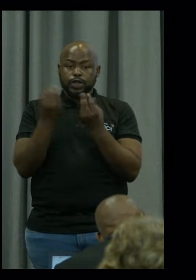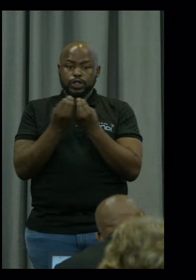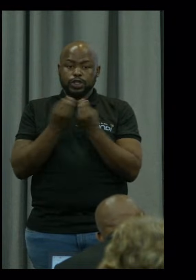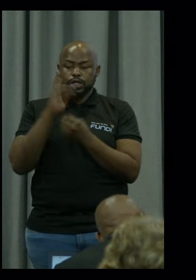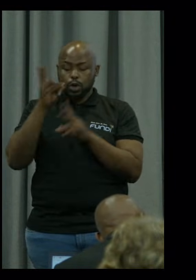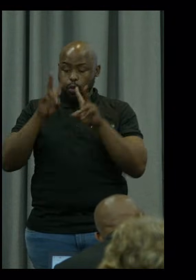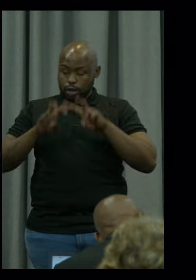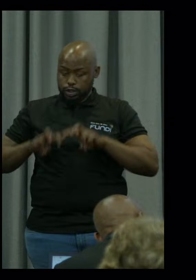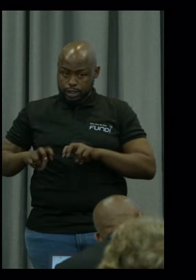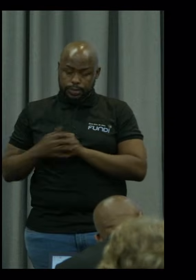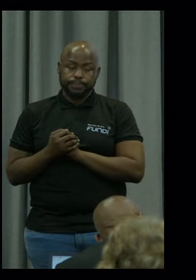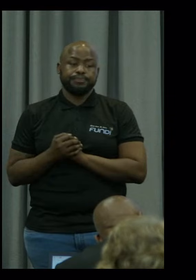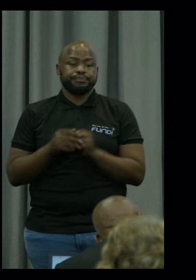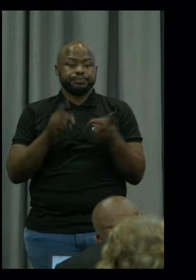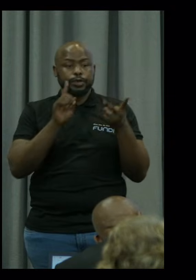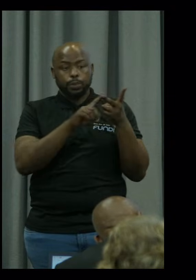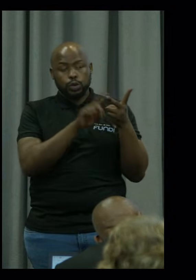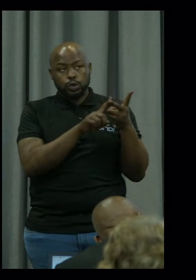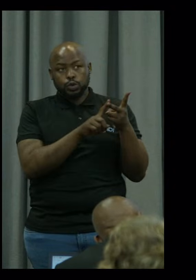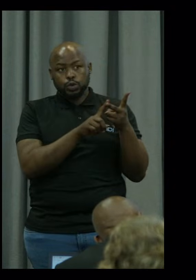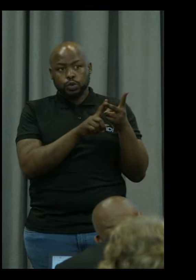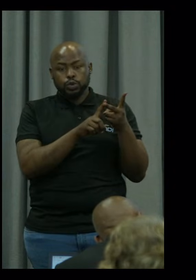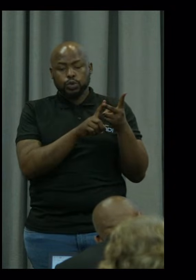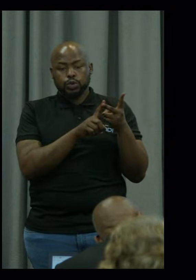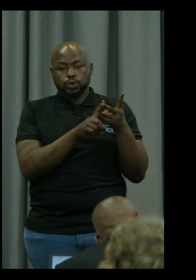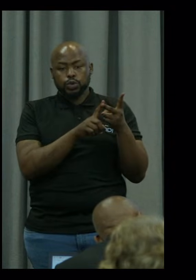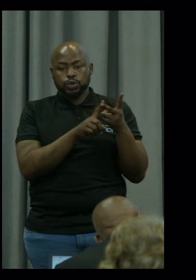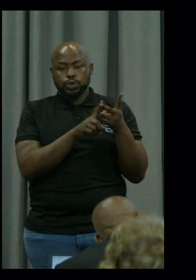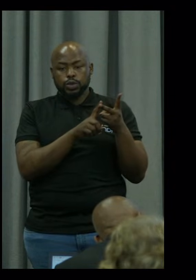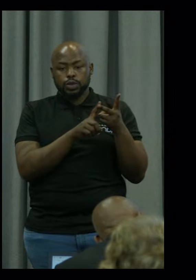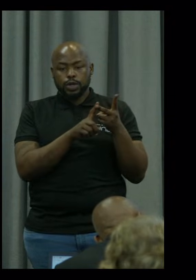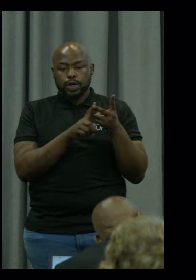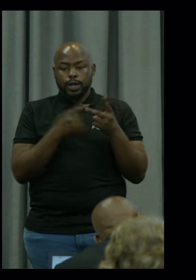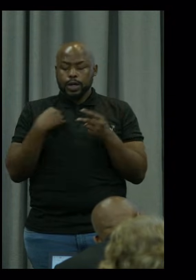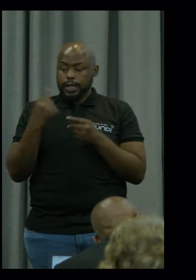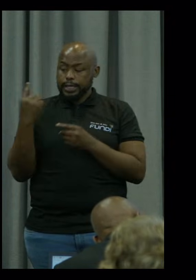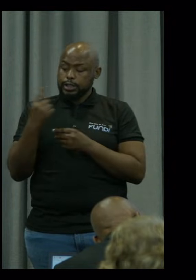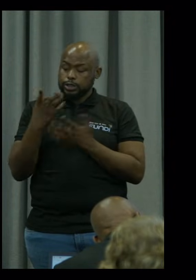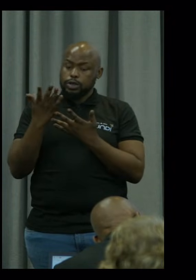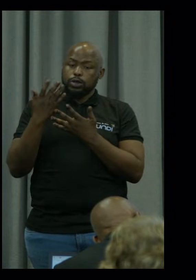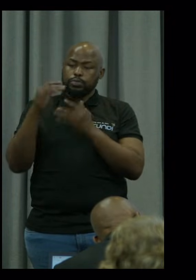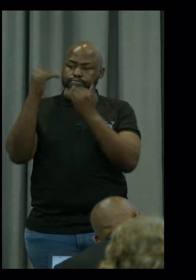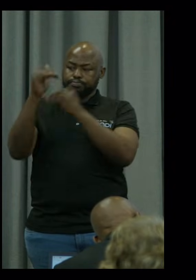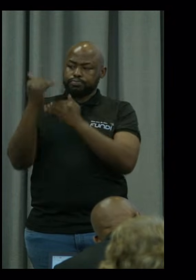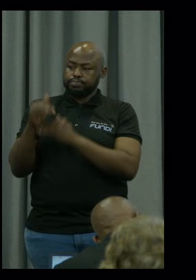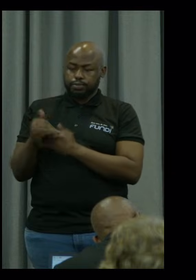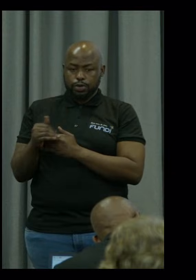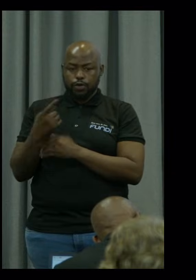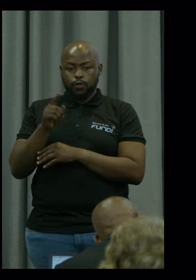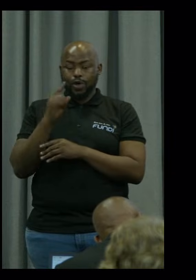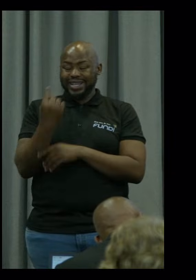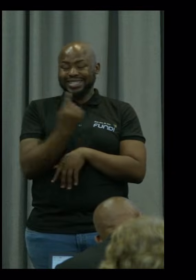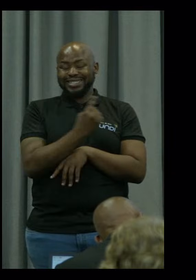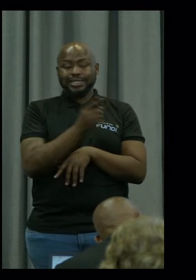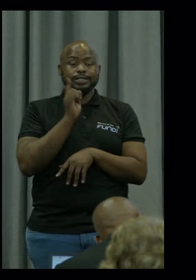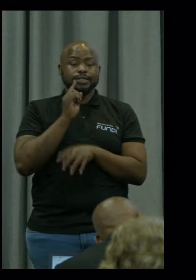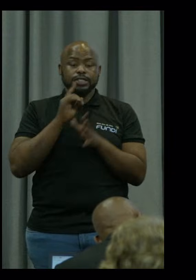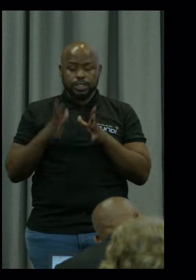at. Secondly, the number of periods for each teacher. The need to promote a learning